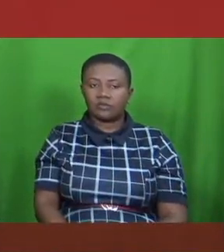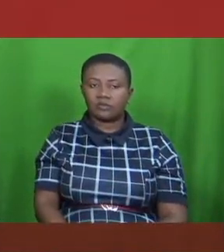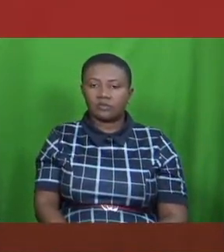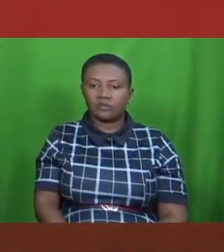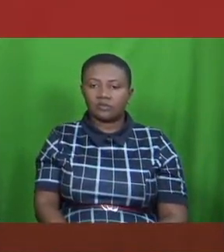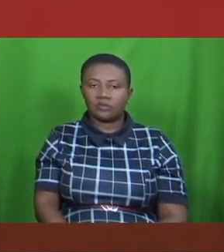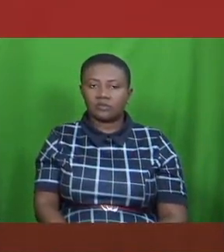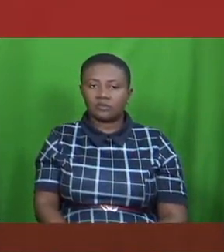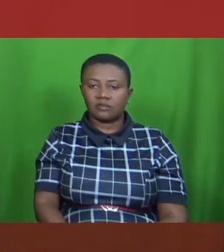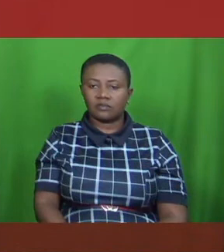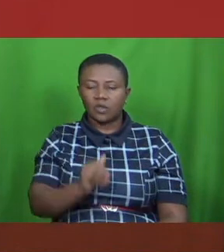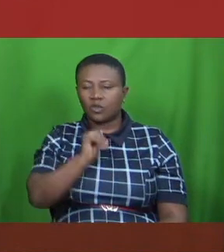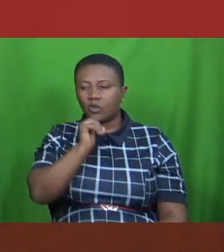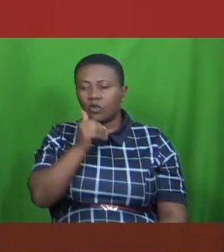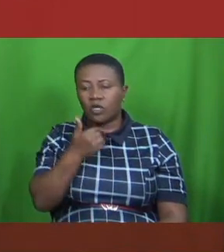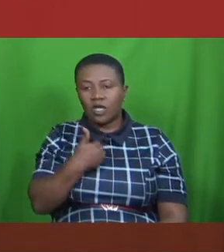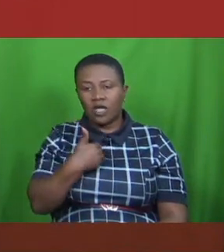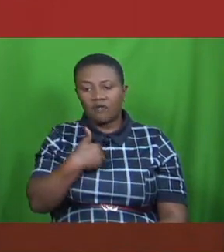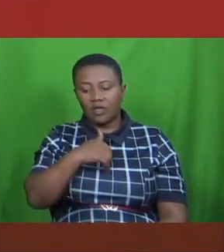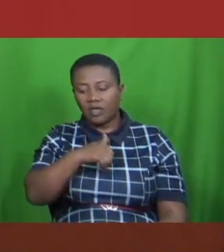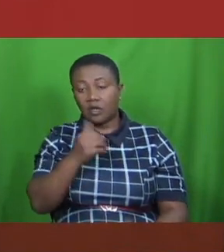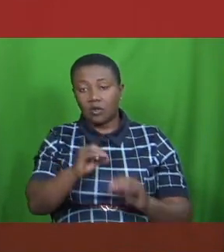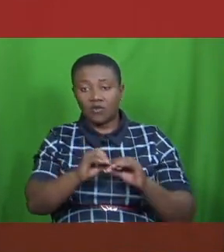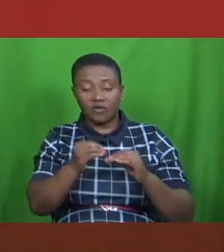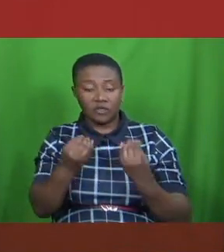We don't have any report